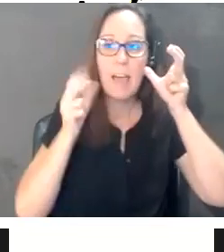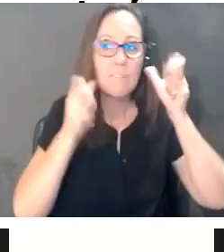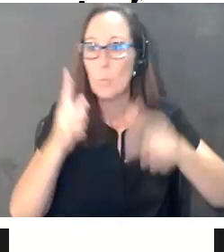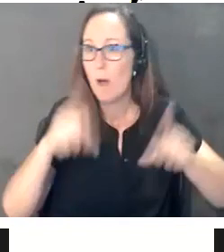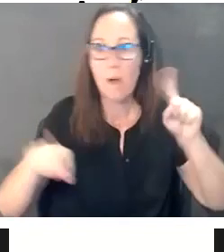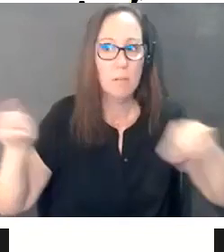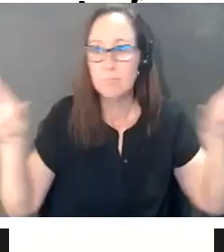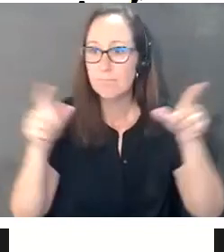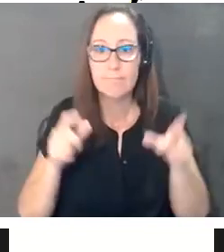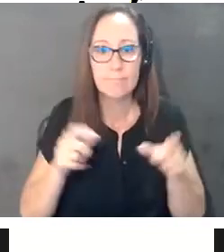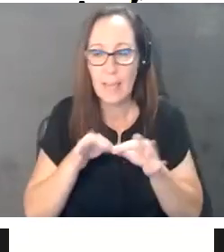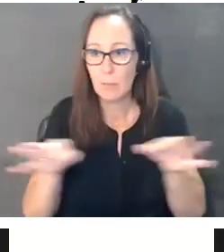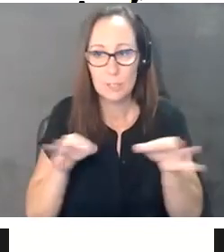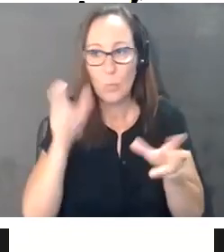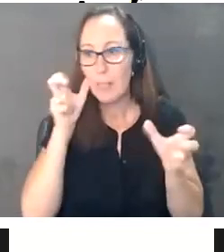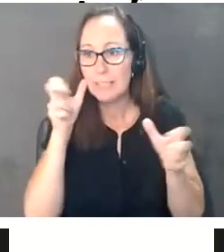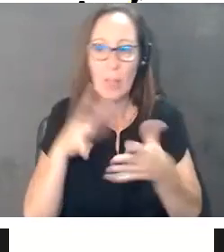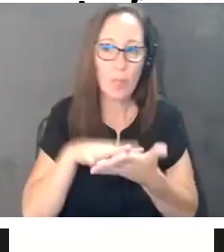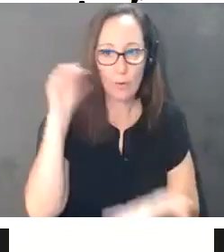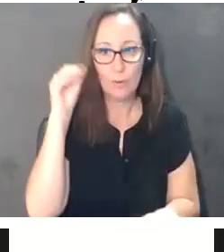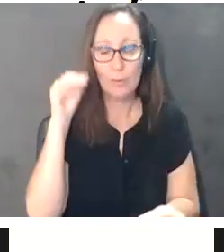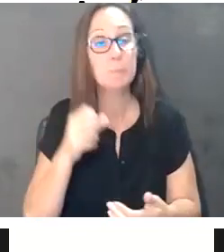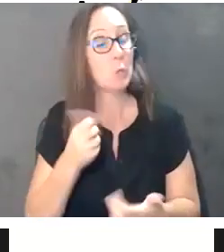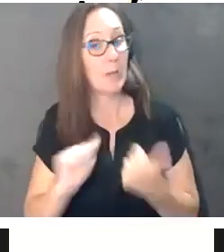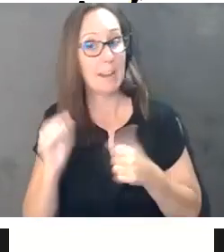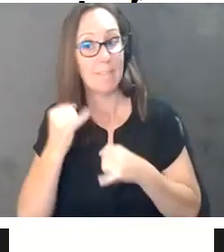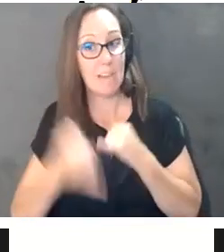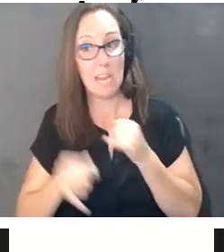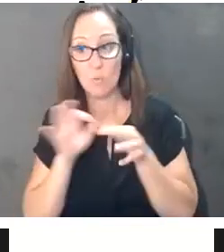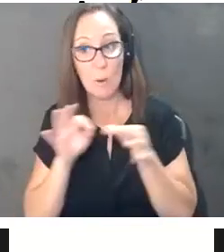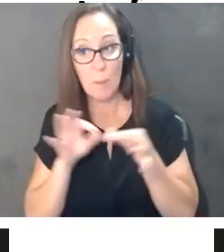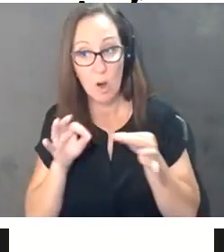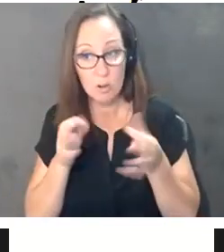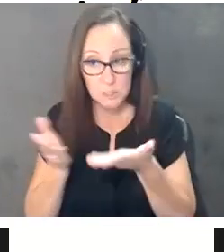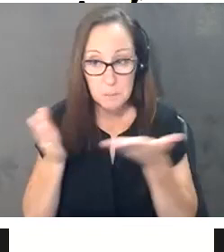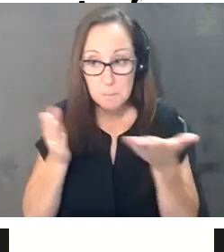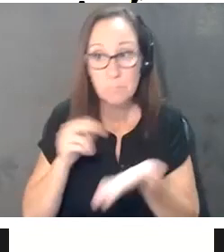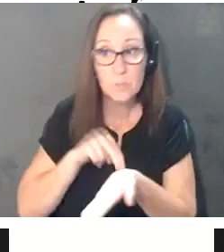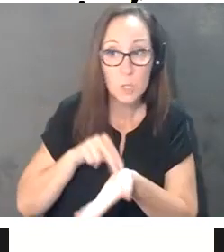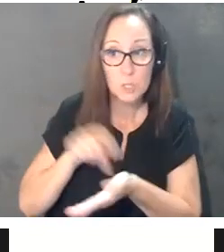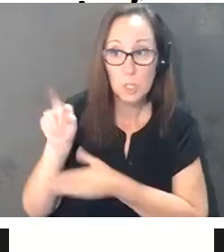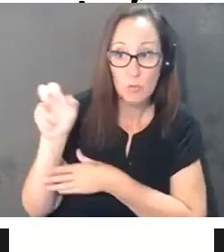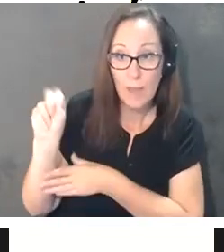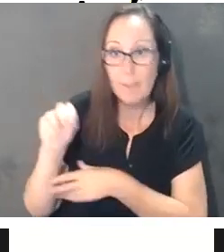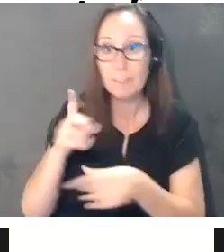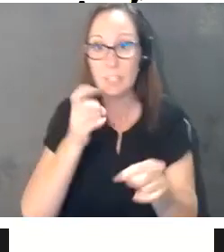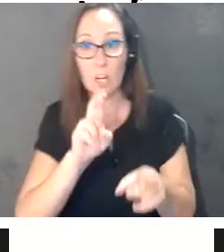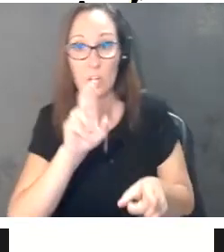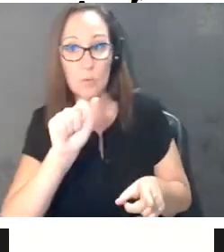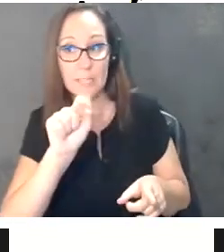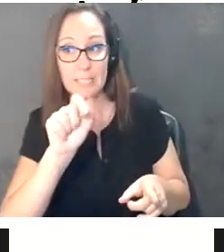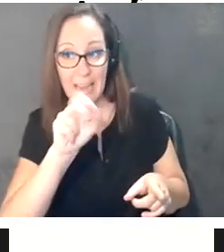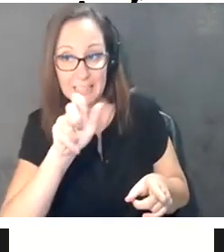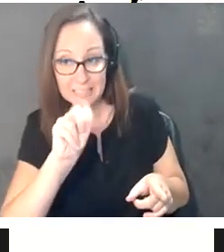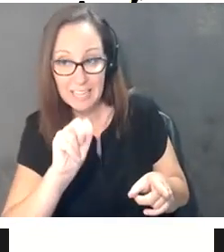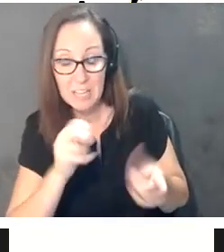learn. So if there are any final remarks, Nurse Tran or Dr. Rattanison, that you would like to add, please